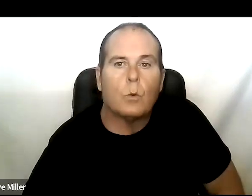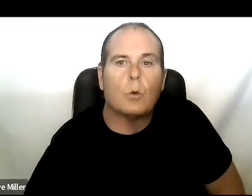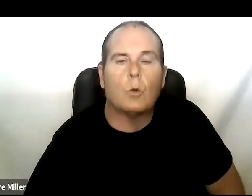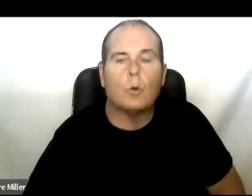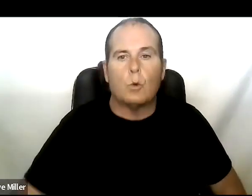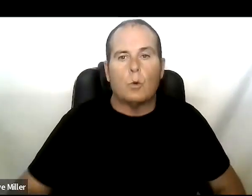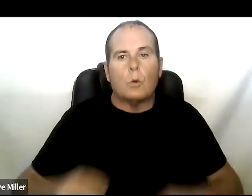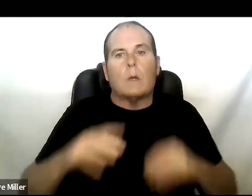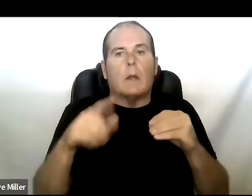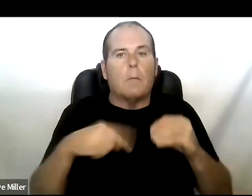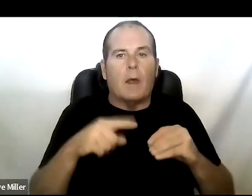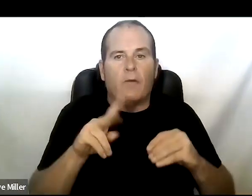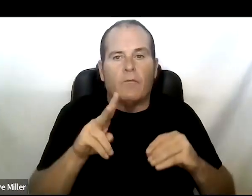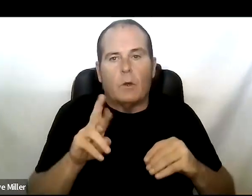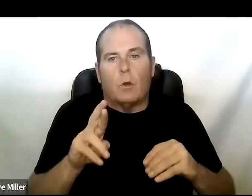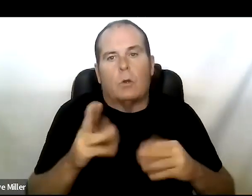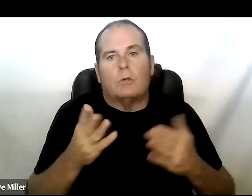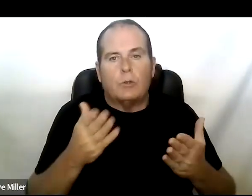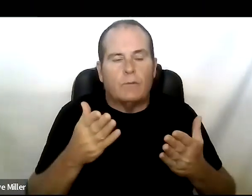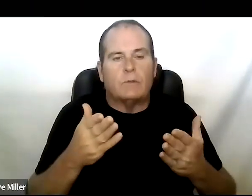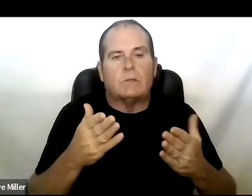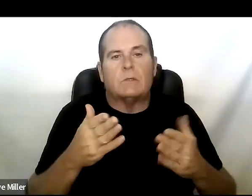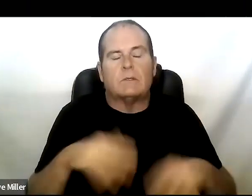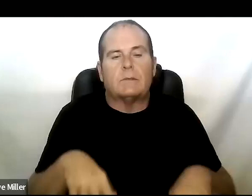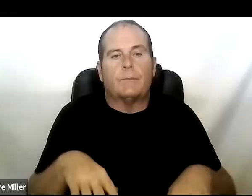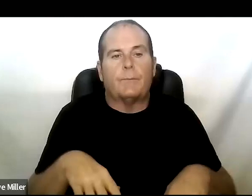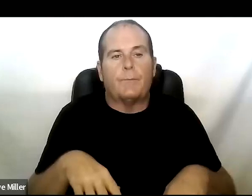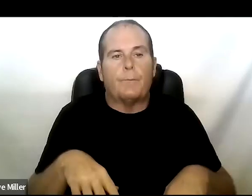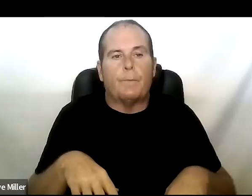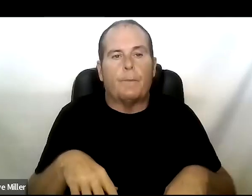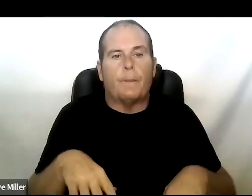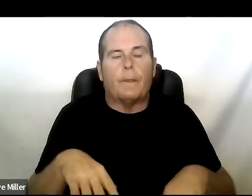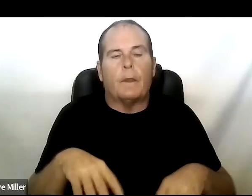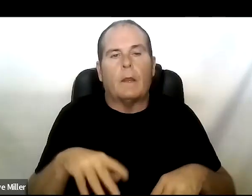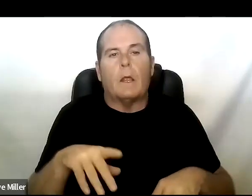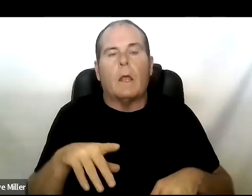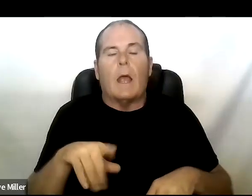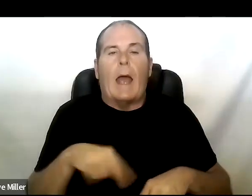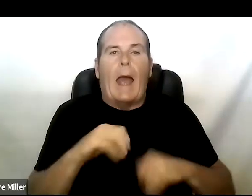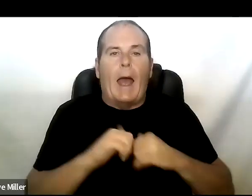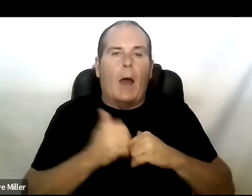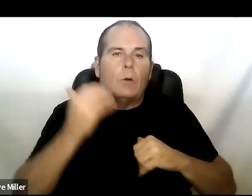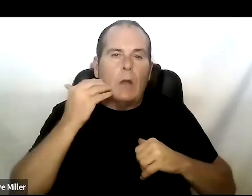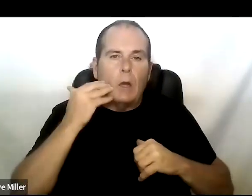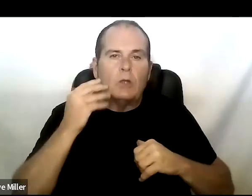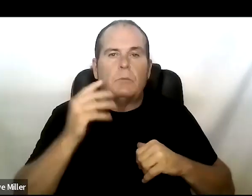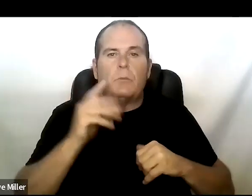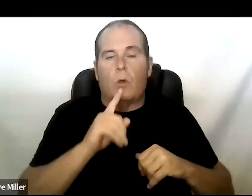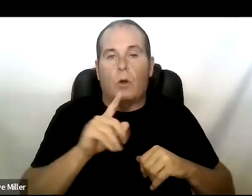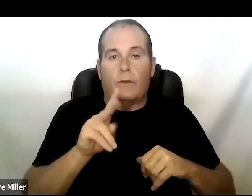About VR services. 2. How knowledgeable are VR